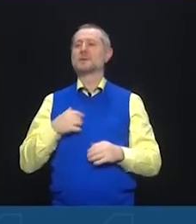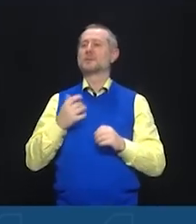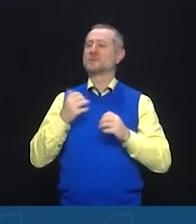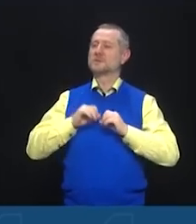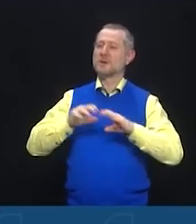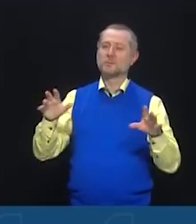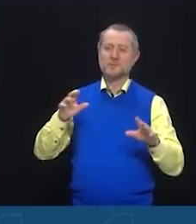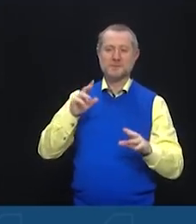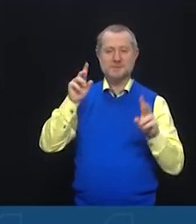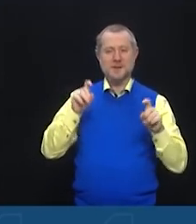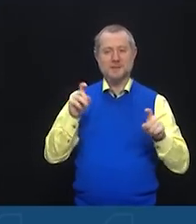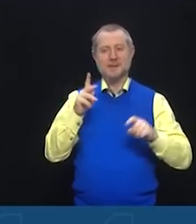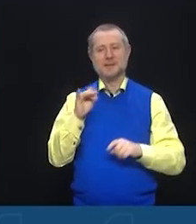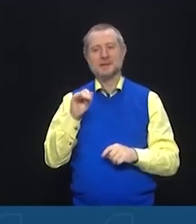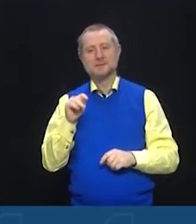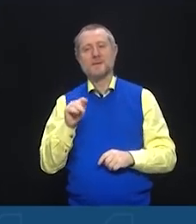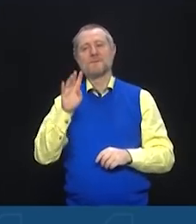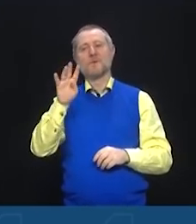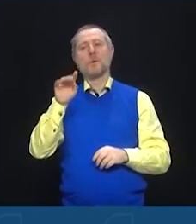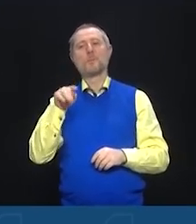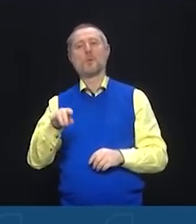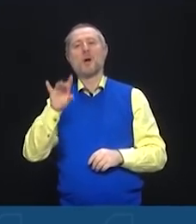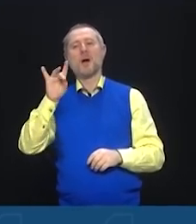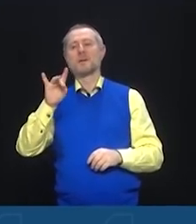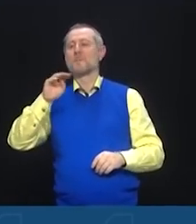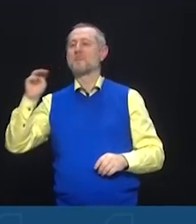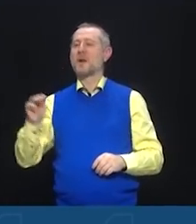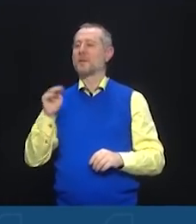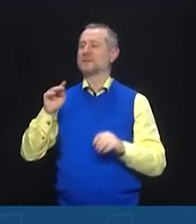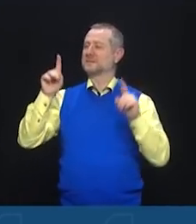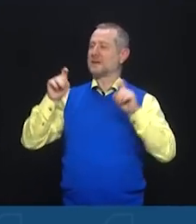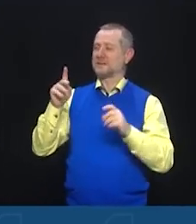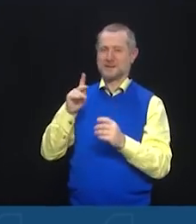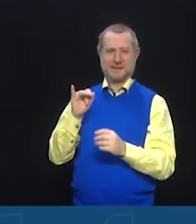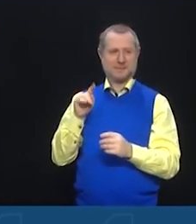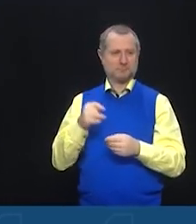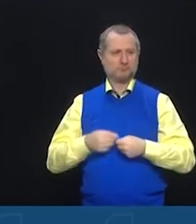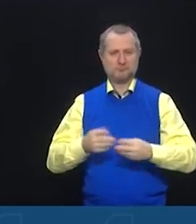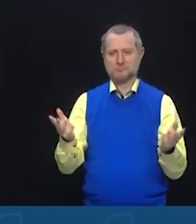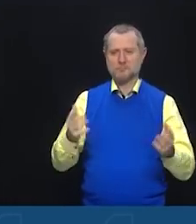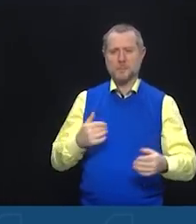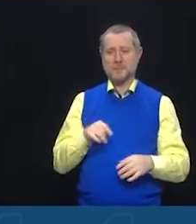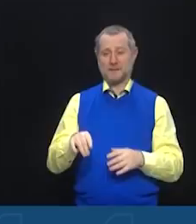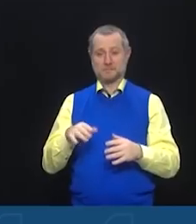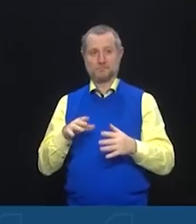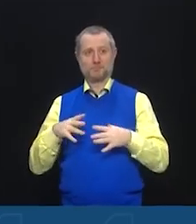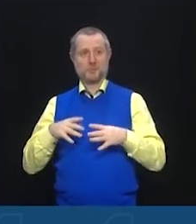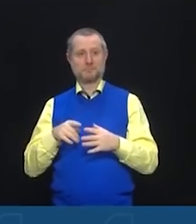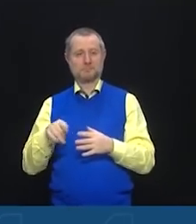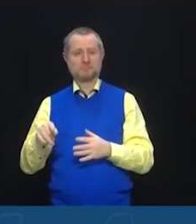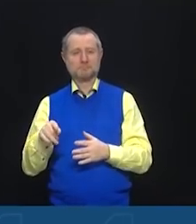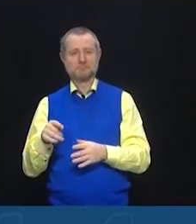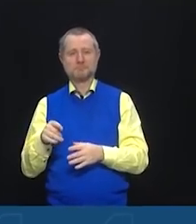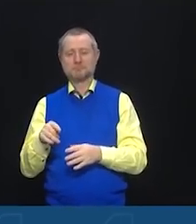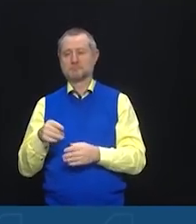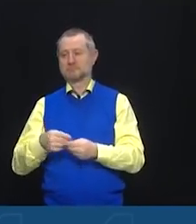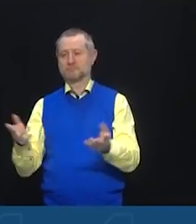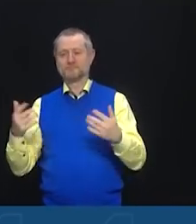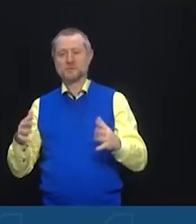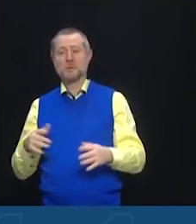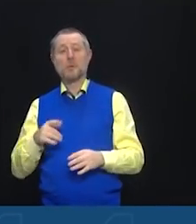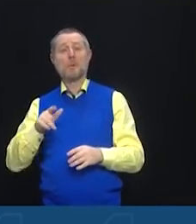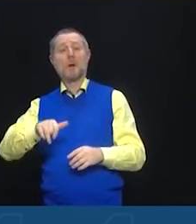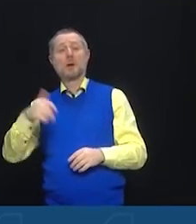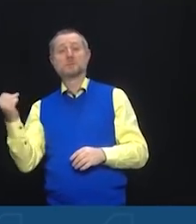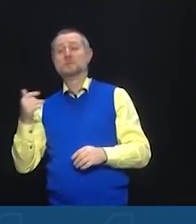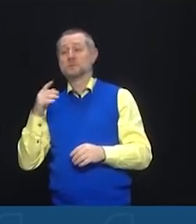4.8 million test kits were sent to children before the break that we're on right now. We have another 4.8 million being sent this week,